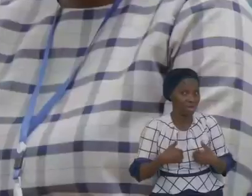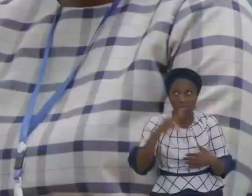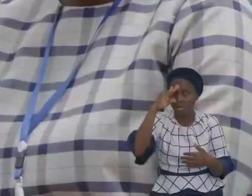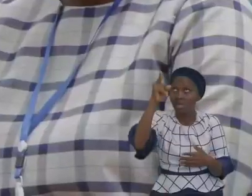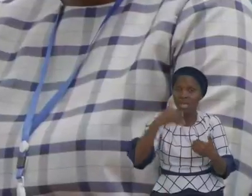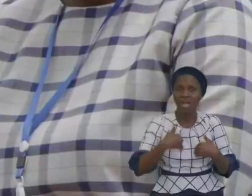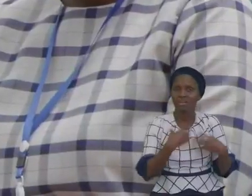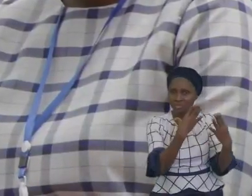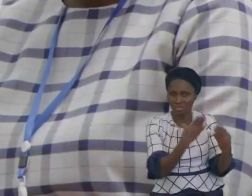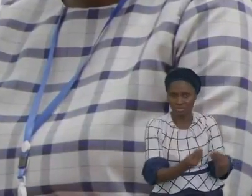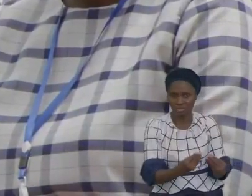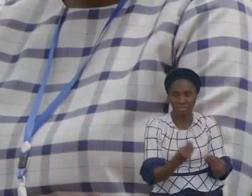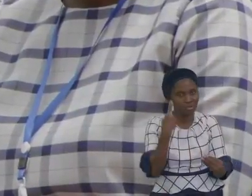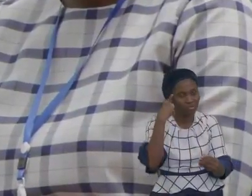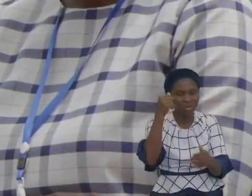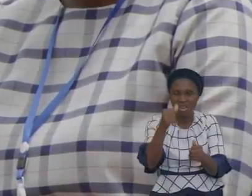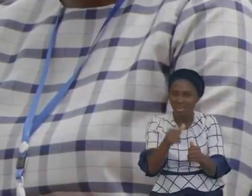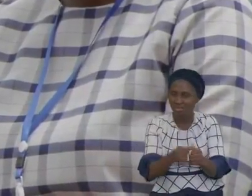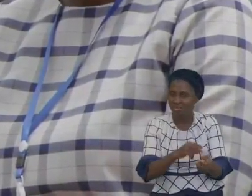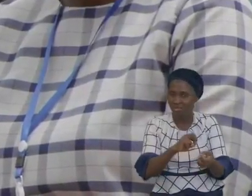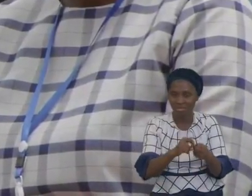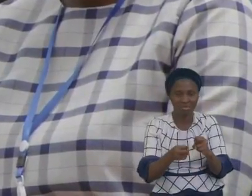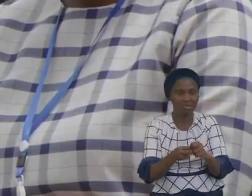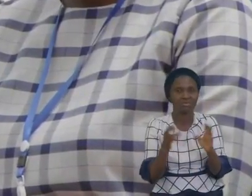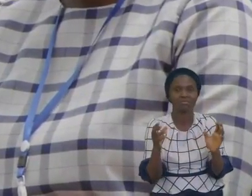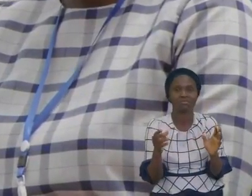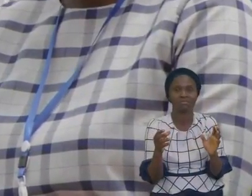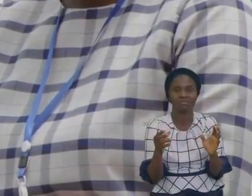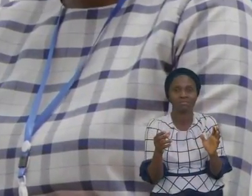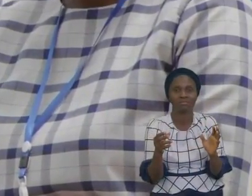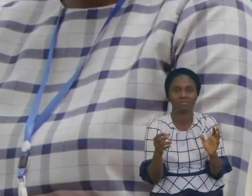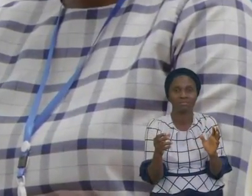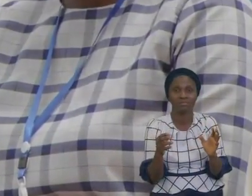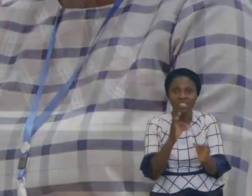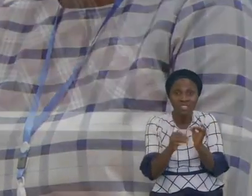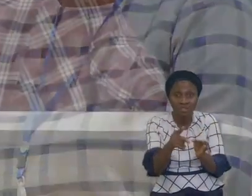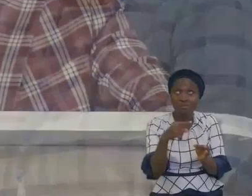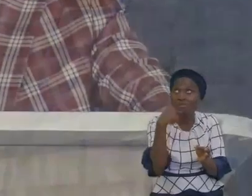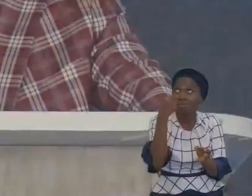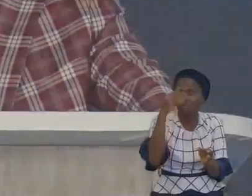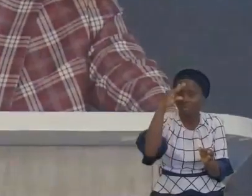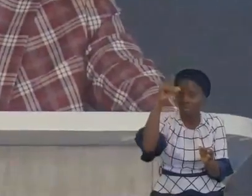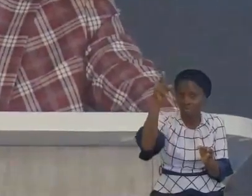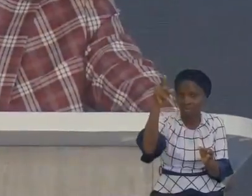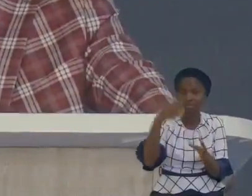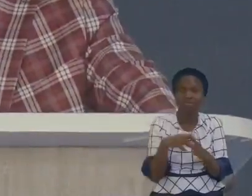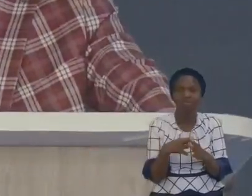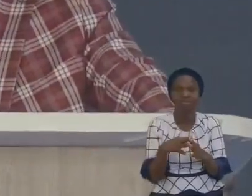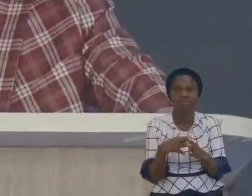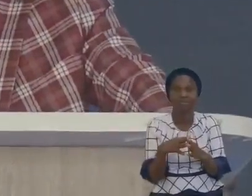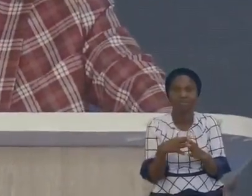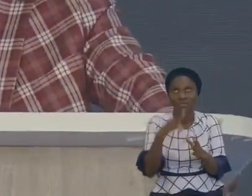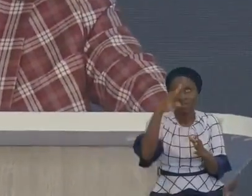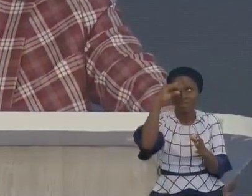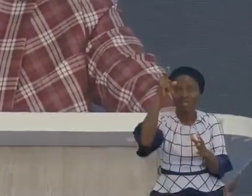If you tell Him, He will grant you that solution.